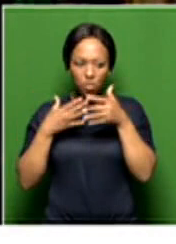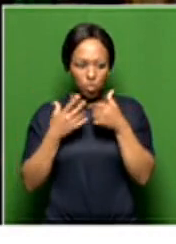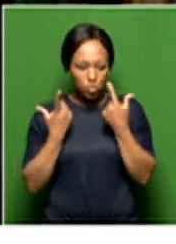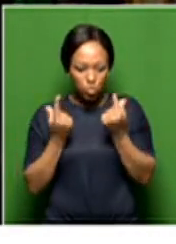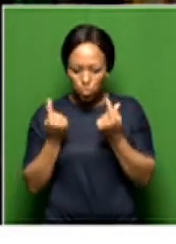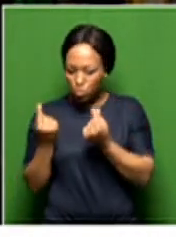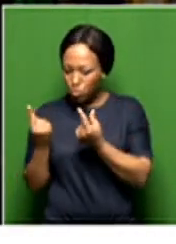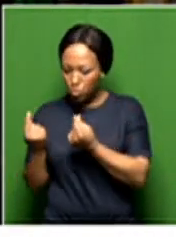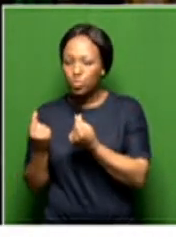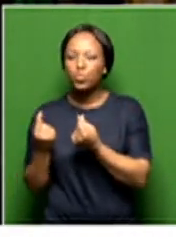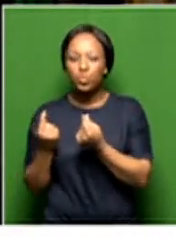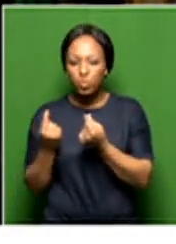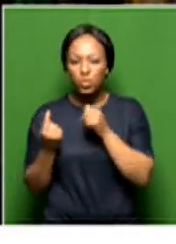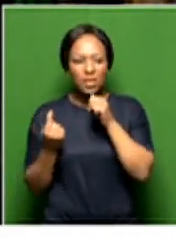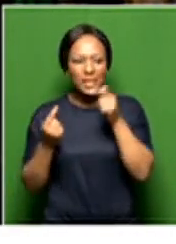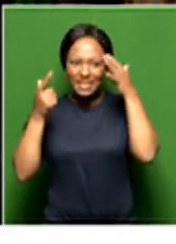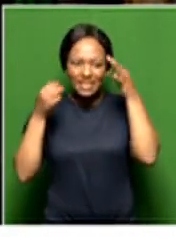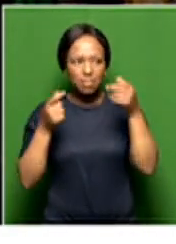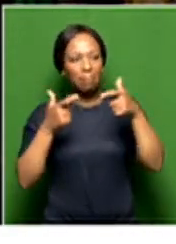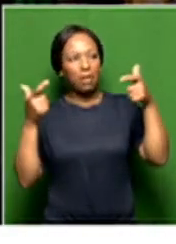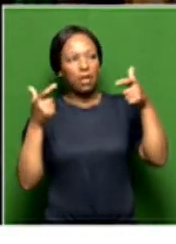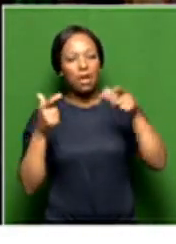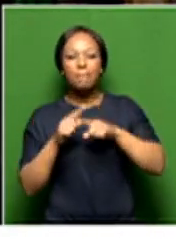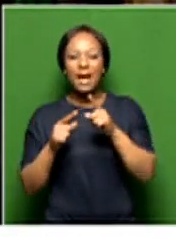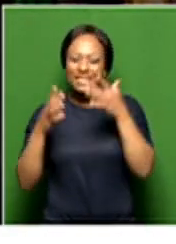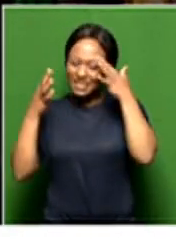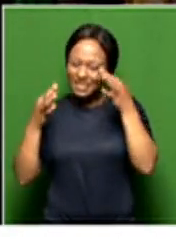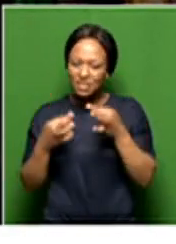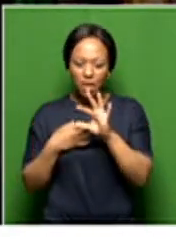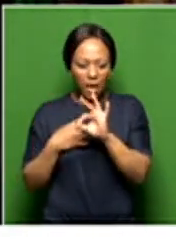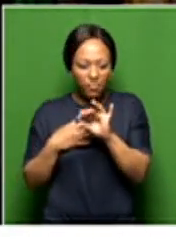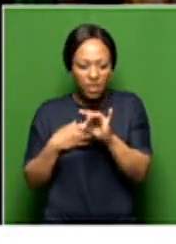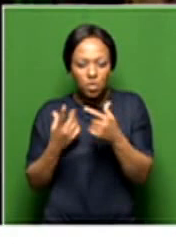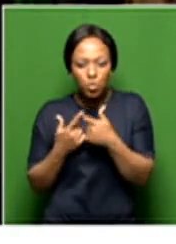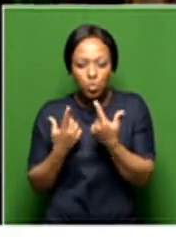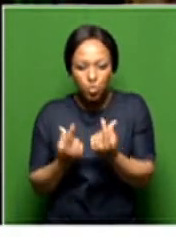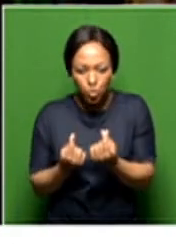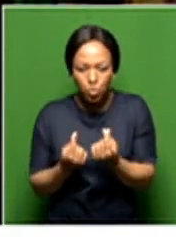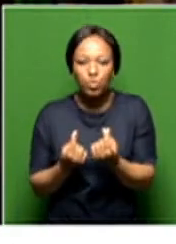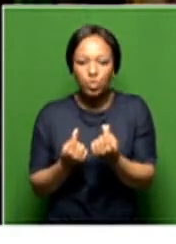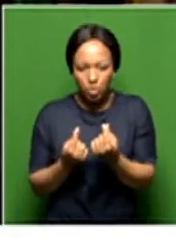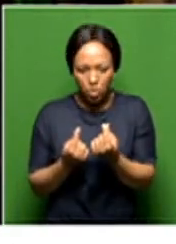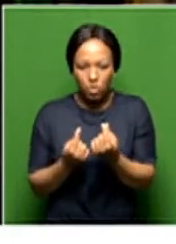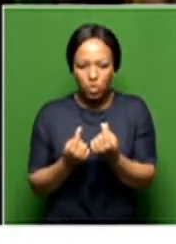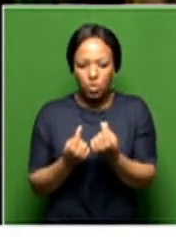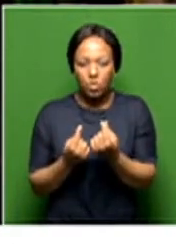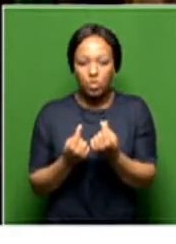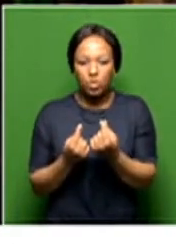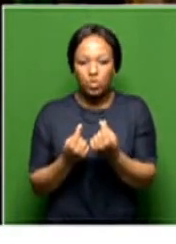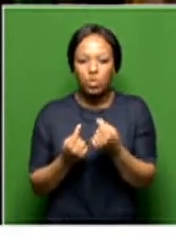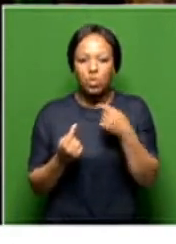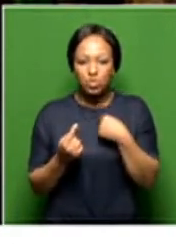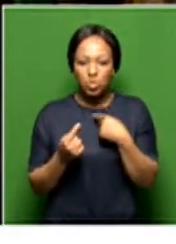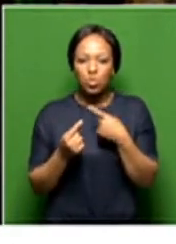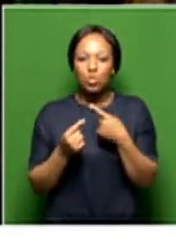as opposed to like massive decisions, you know, the more decisions we make on a daily basis is going to be what's going to buy, you know,